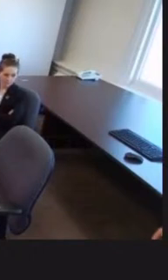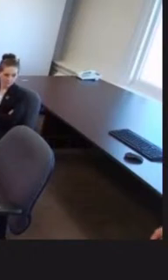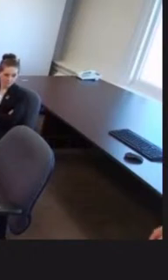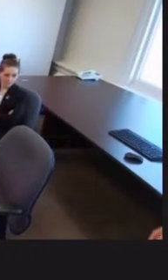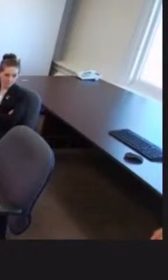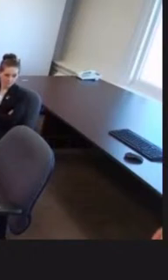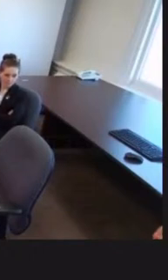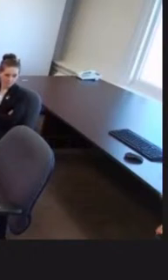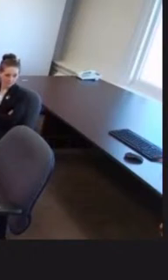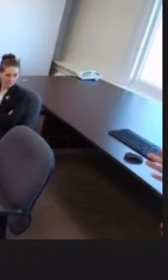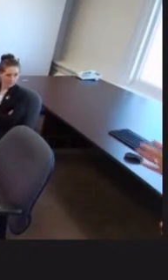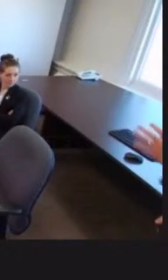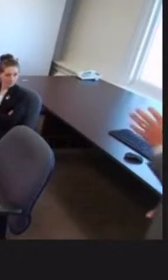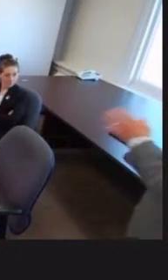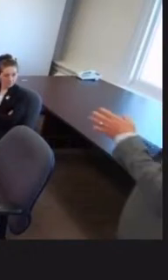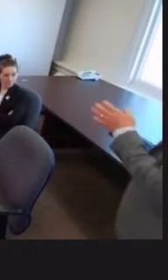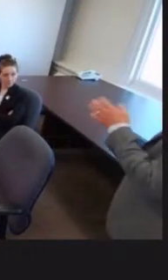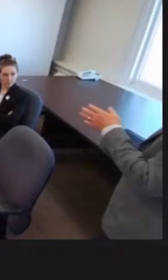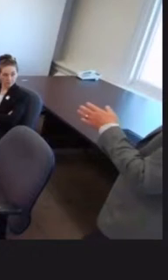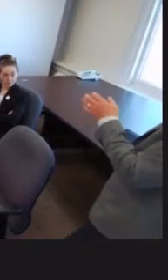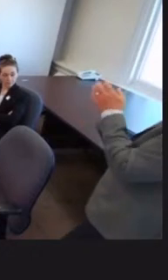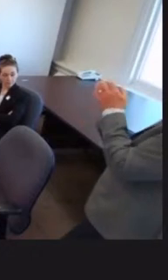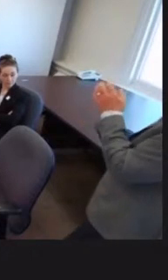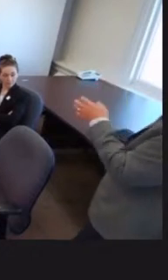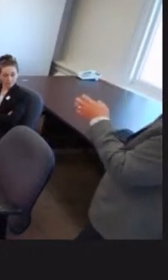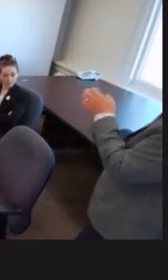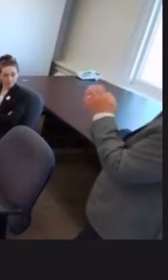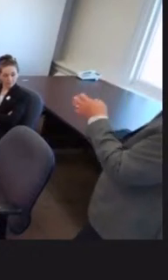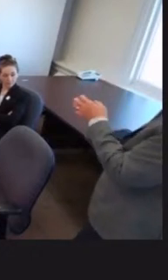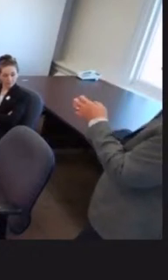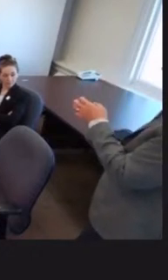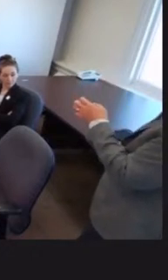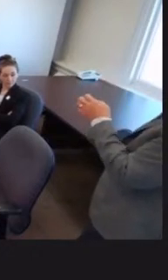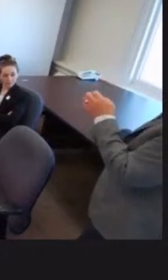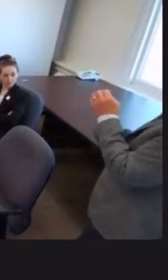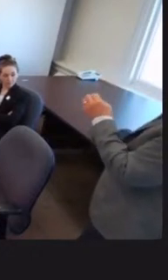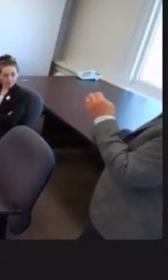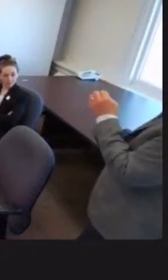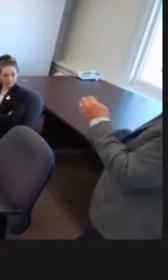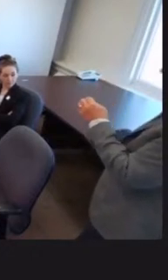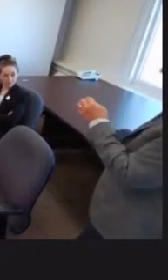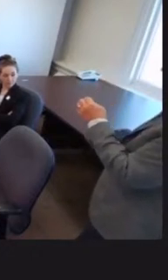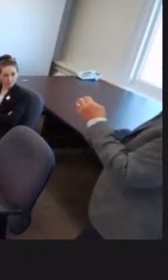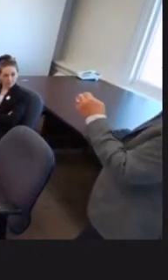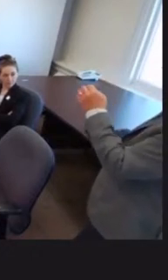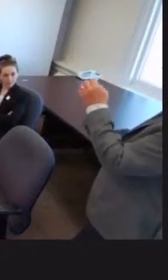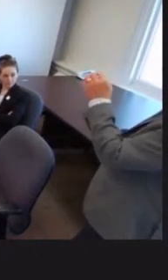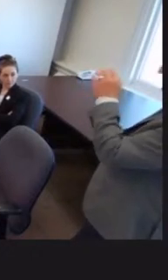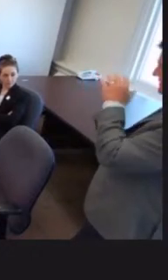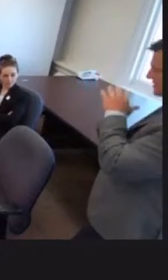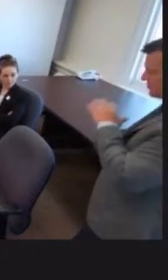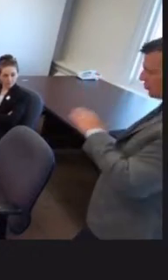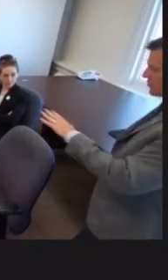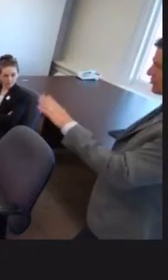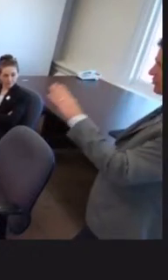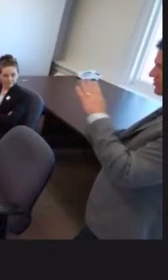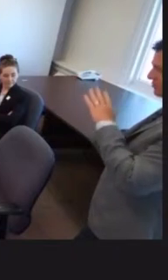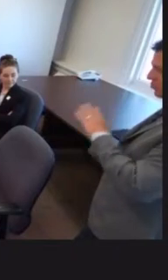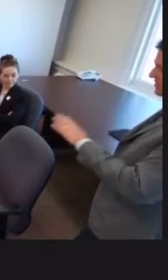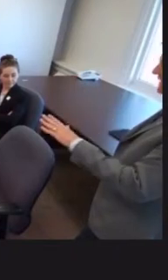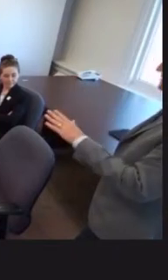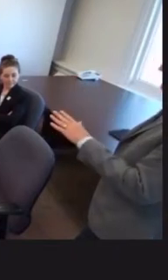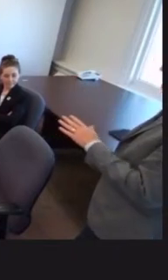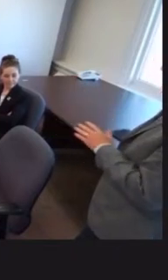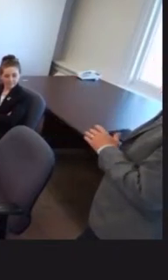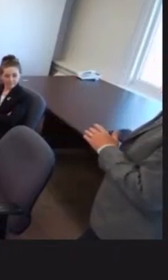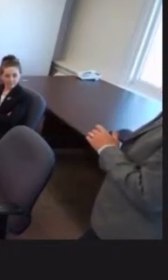the slide unclear process once a system is conditionally accredited what's our process to work